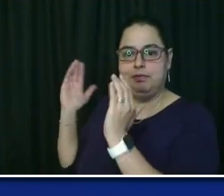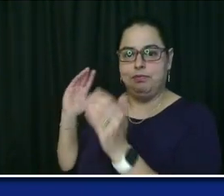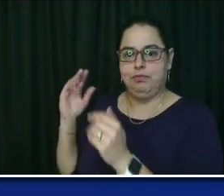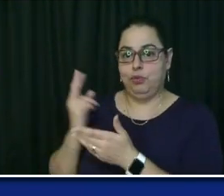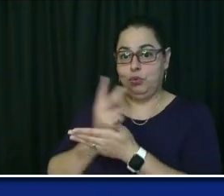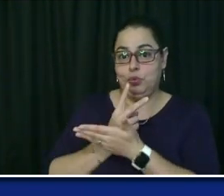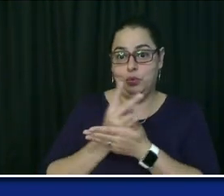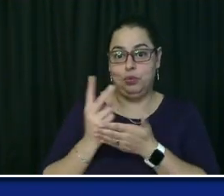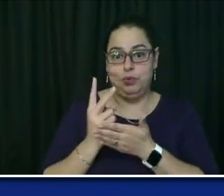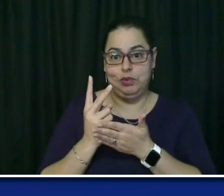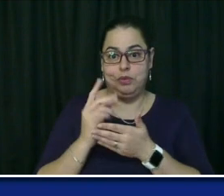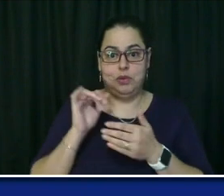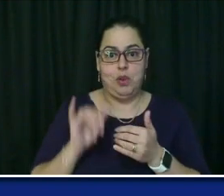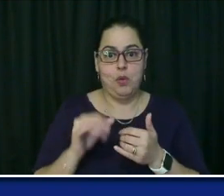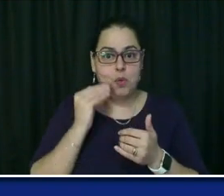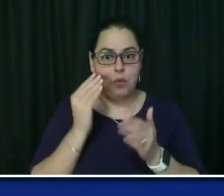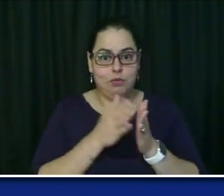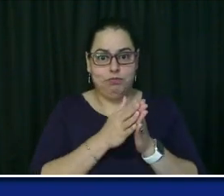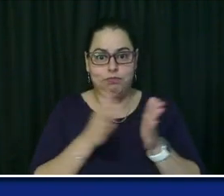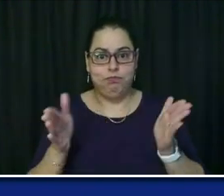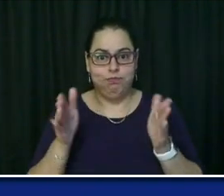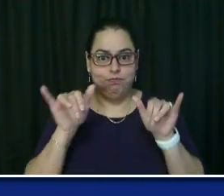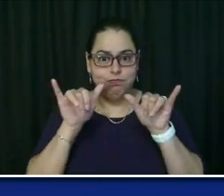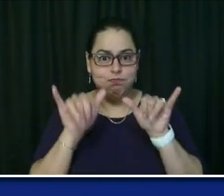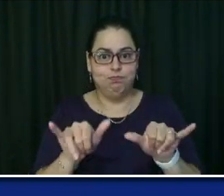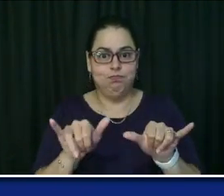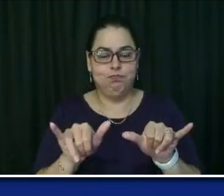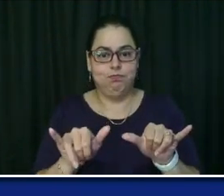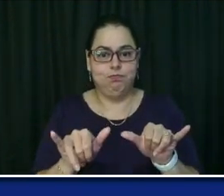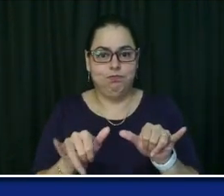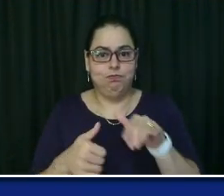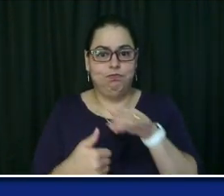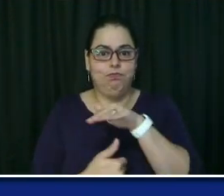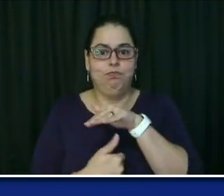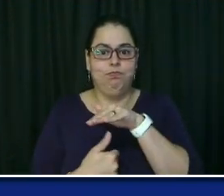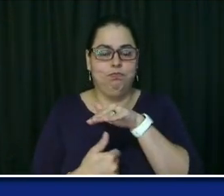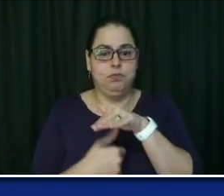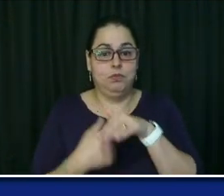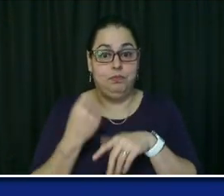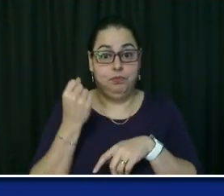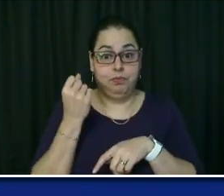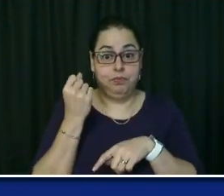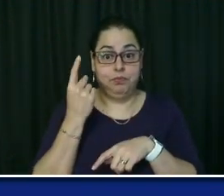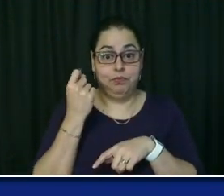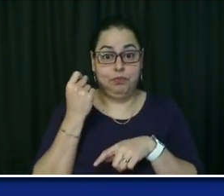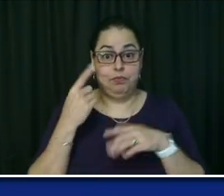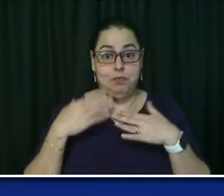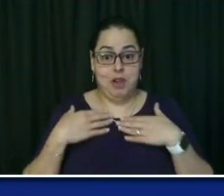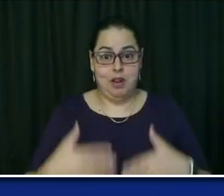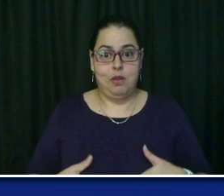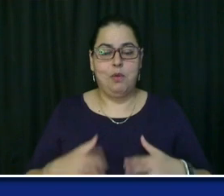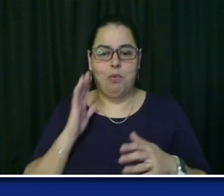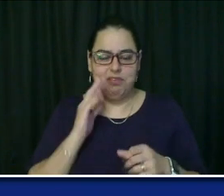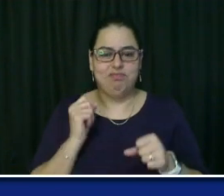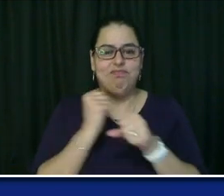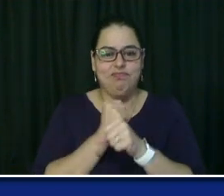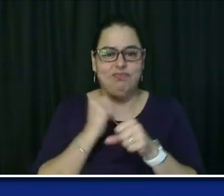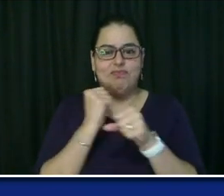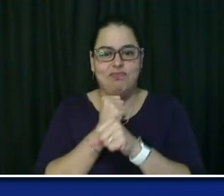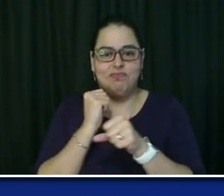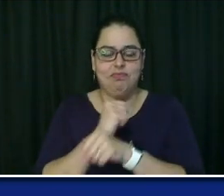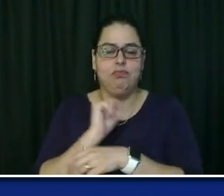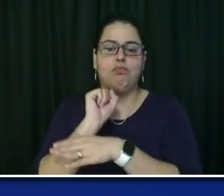individual has had their antibodies fight off the disease, and they have passed the point of concern or danger. We